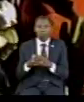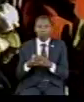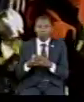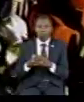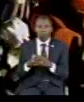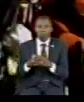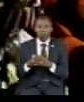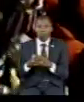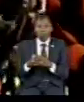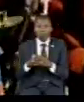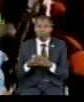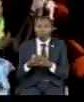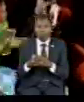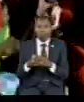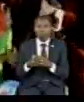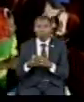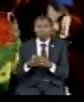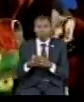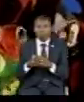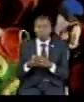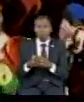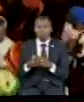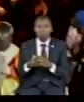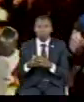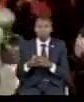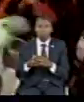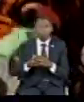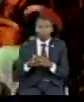That wheelchair is up in the air.